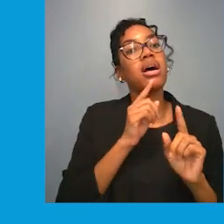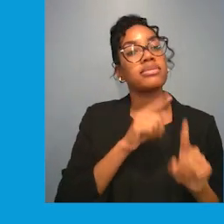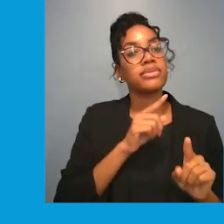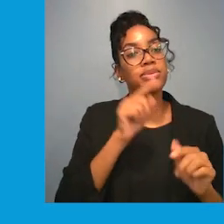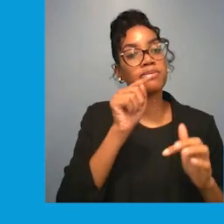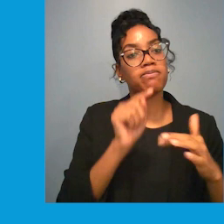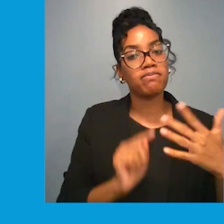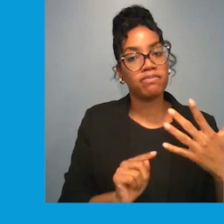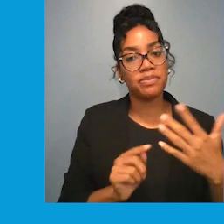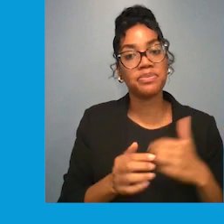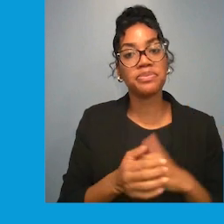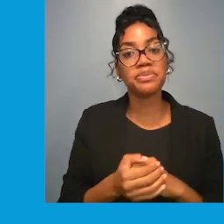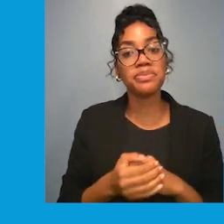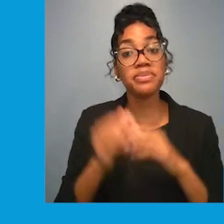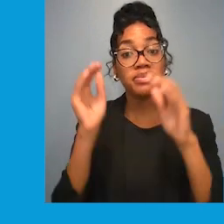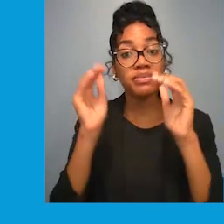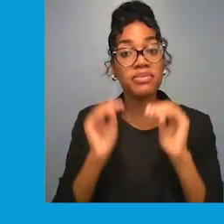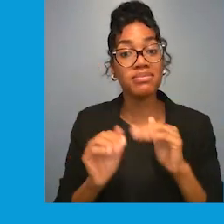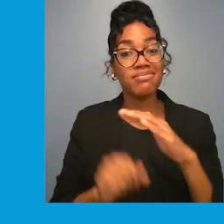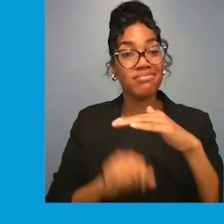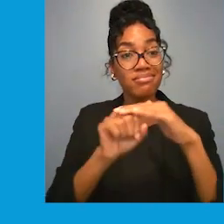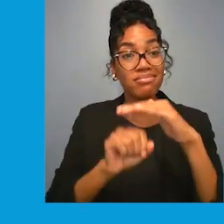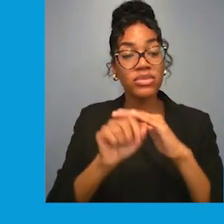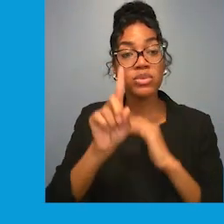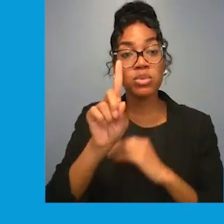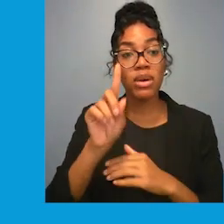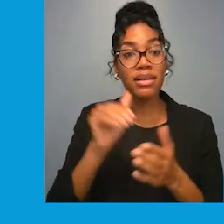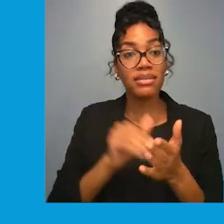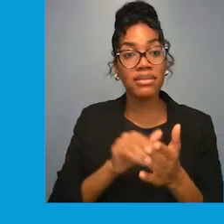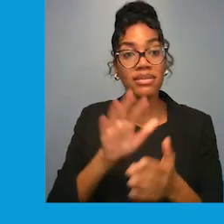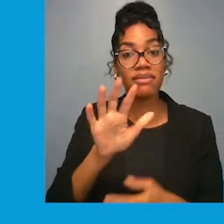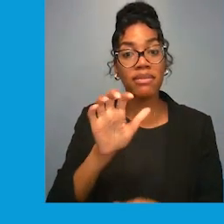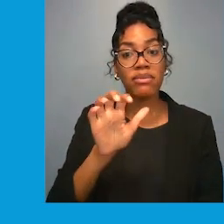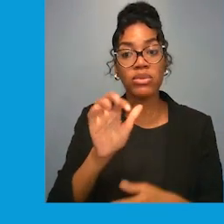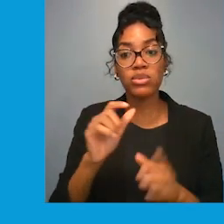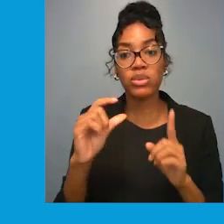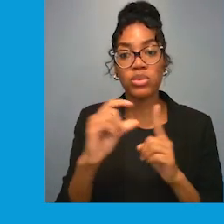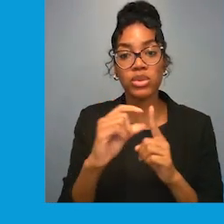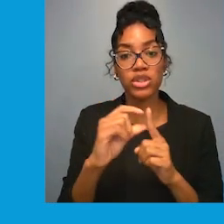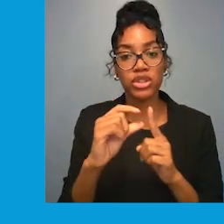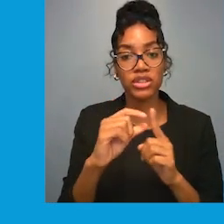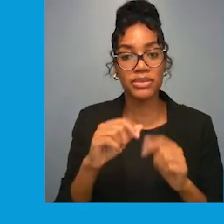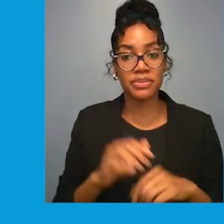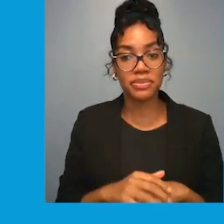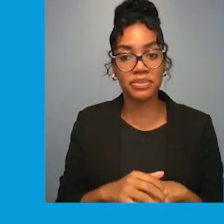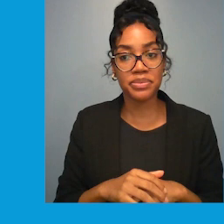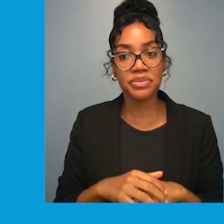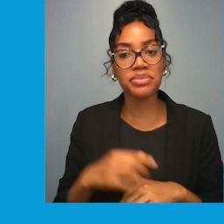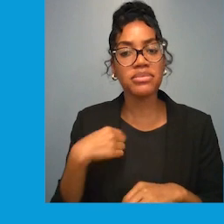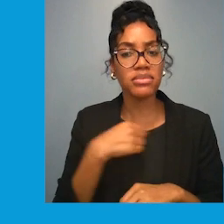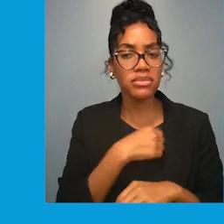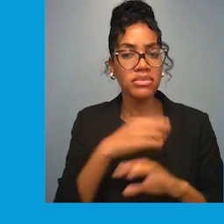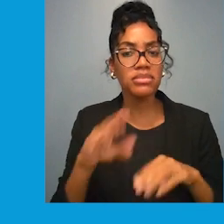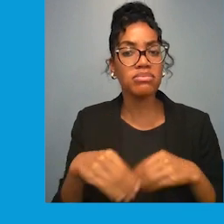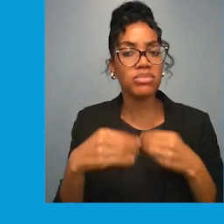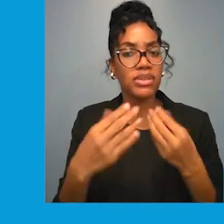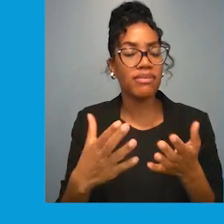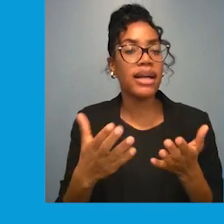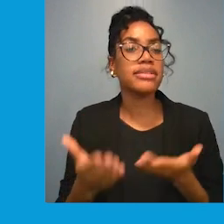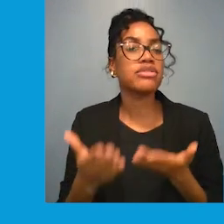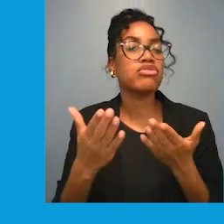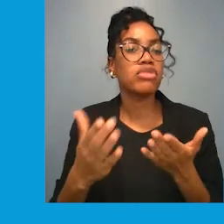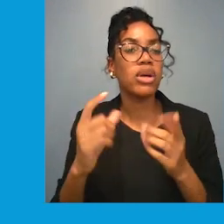not exceed 1,500 words total. We have provided a suggested word count with each